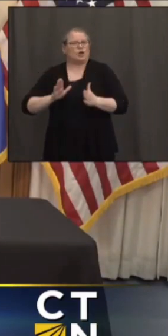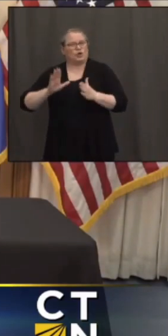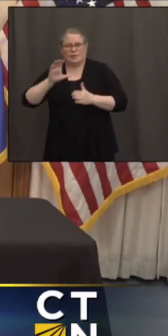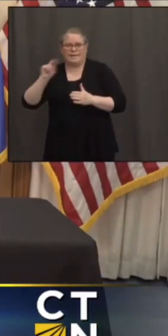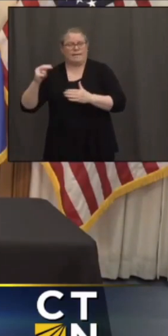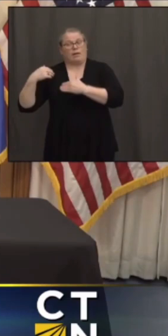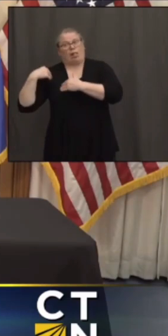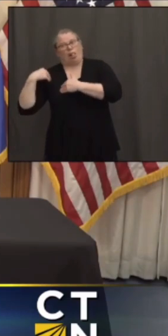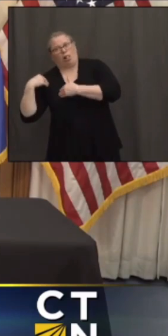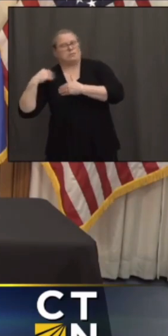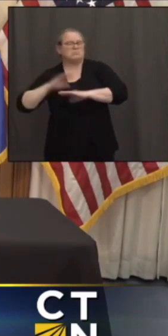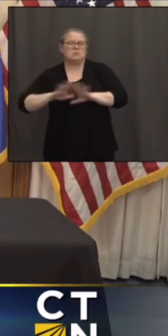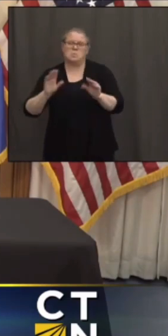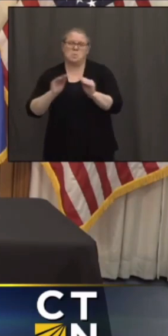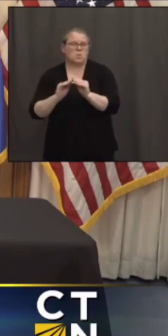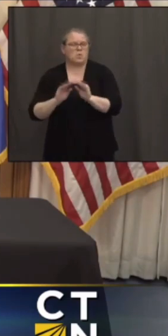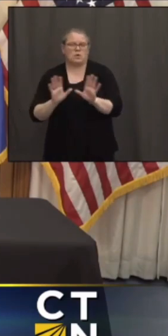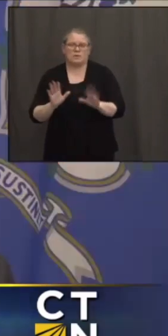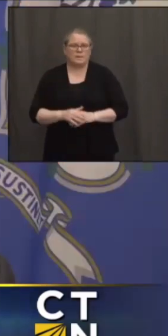week?